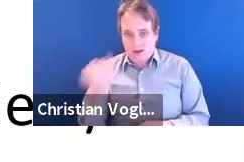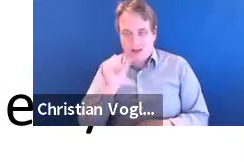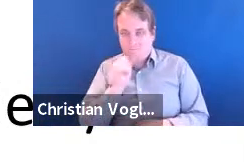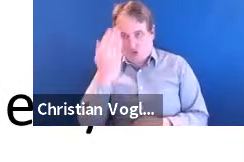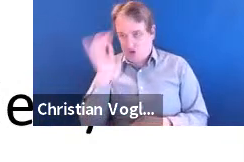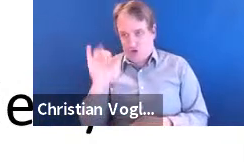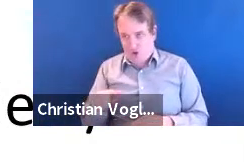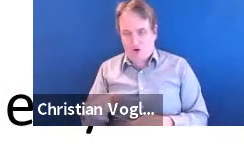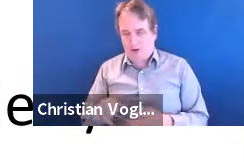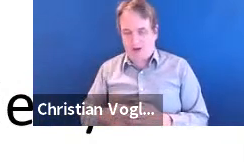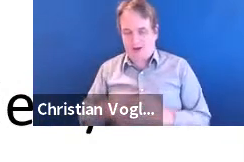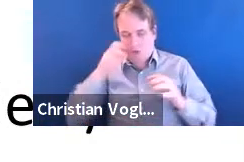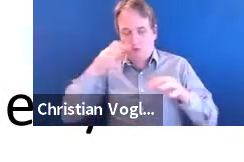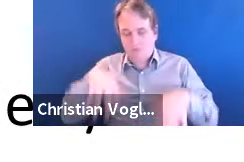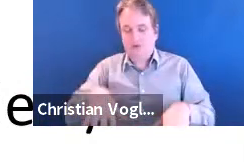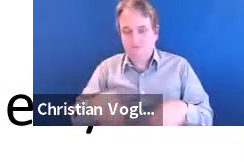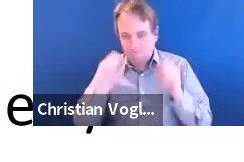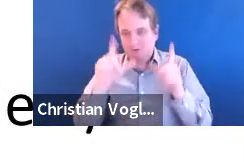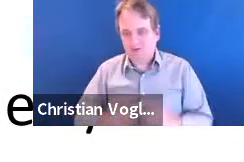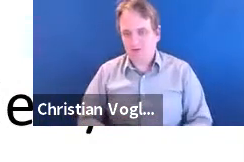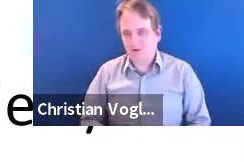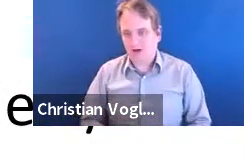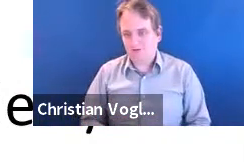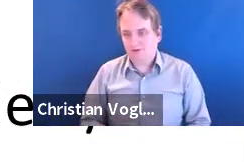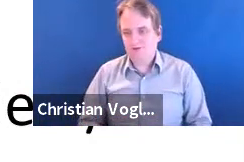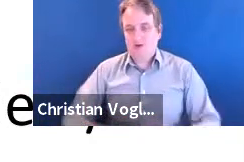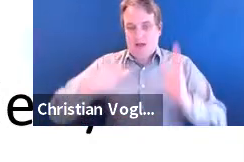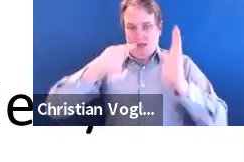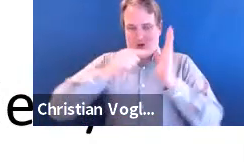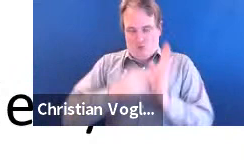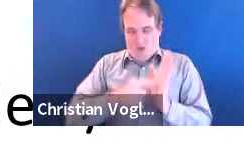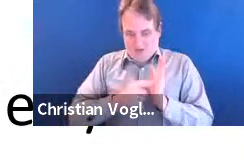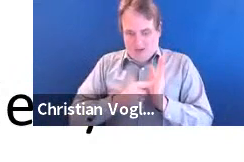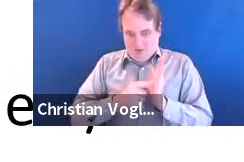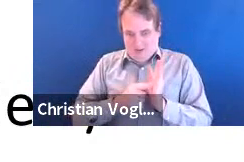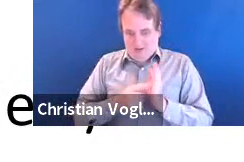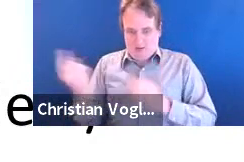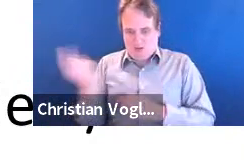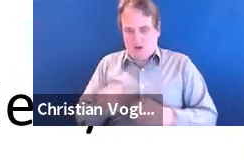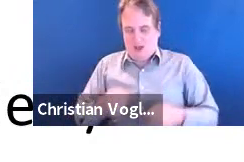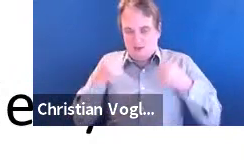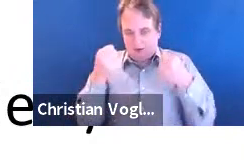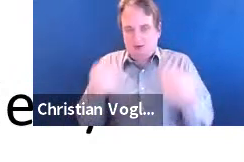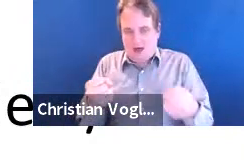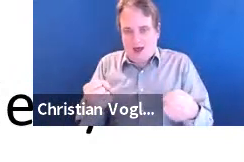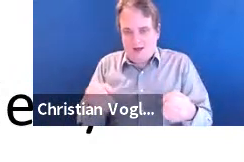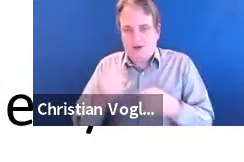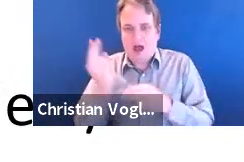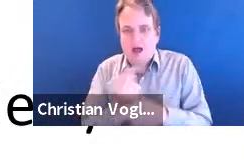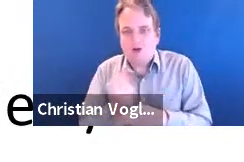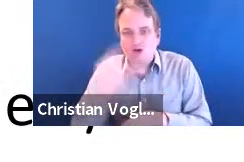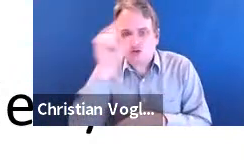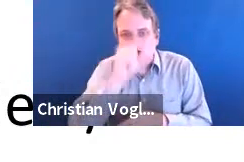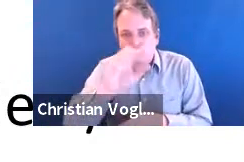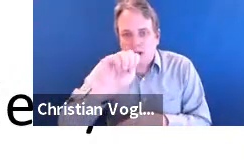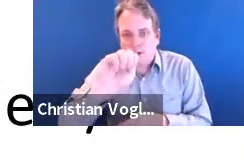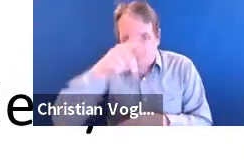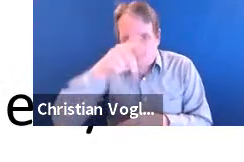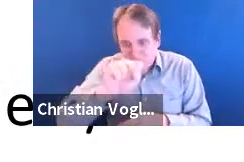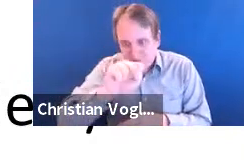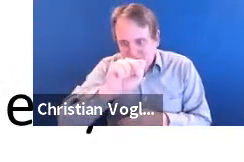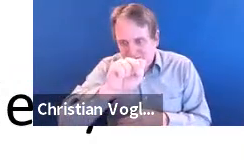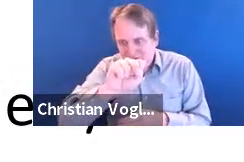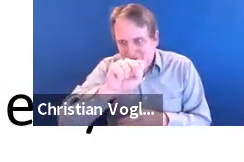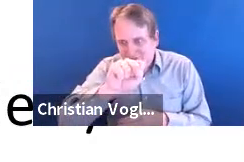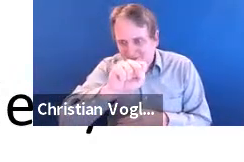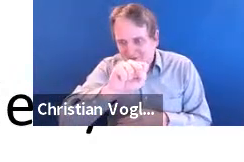So you might be surprised to know that from a deaf standpoint, we are often surprised at how much information is conveyed by voice in